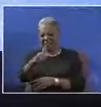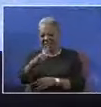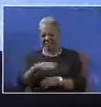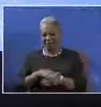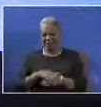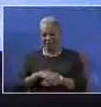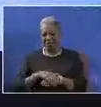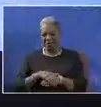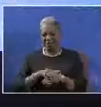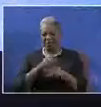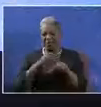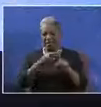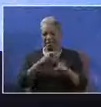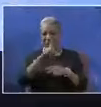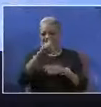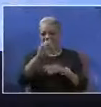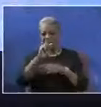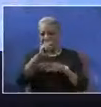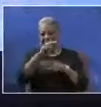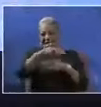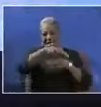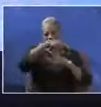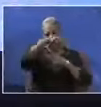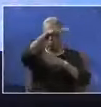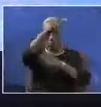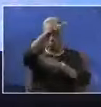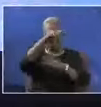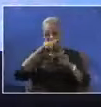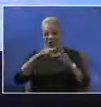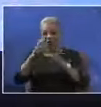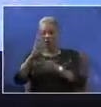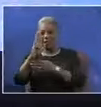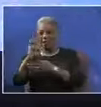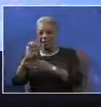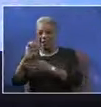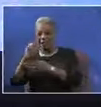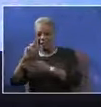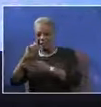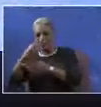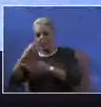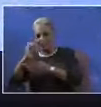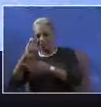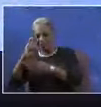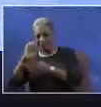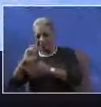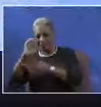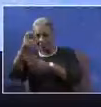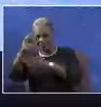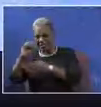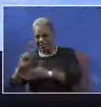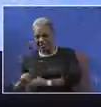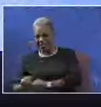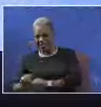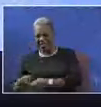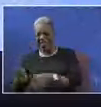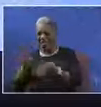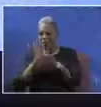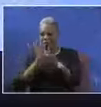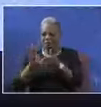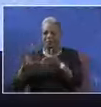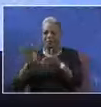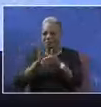Beersheba way in the south, and they counted everyone. And as a result of the count,